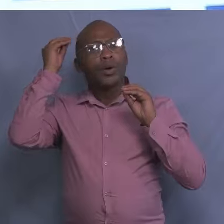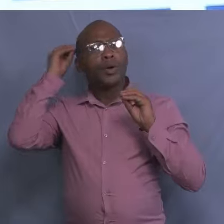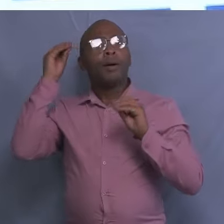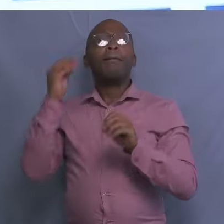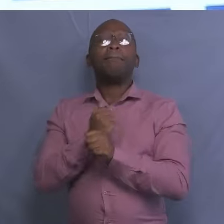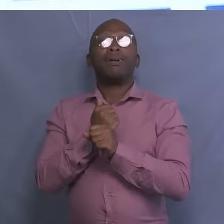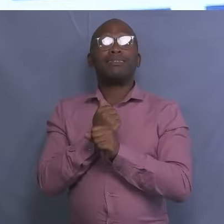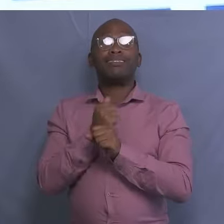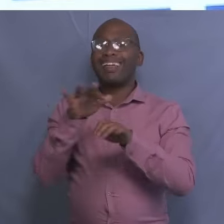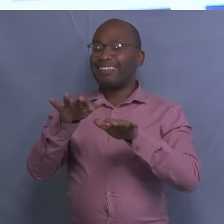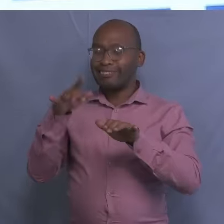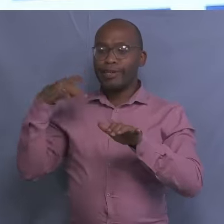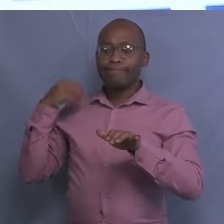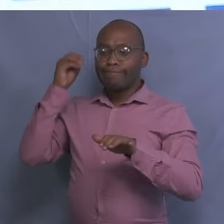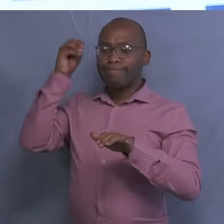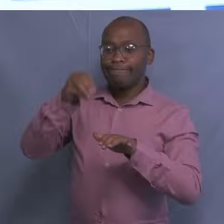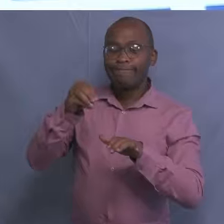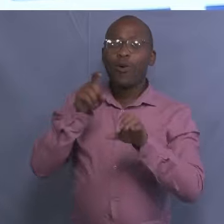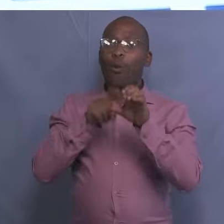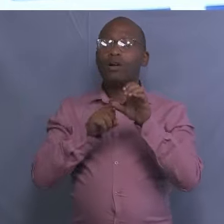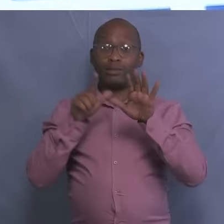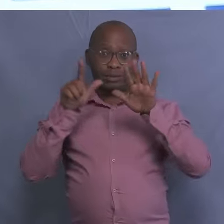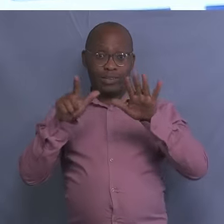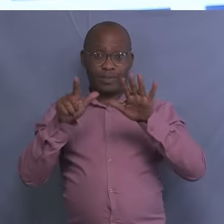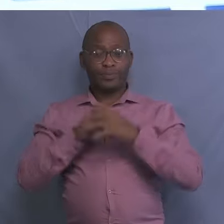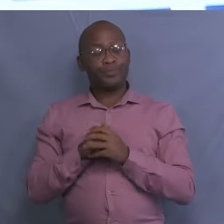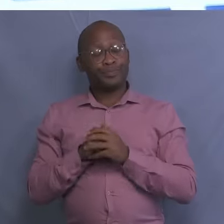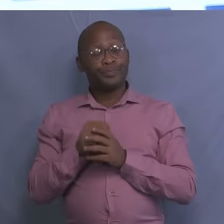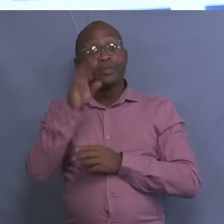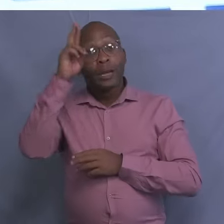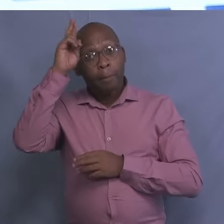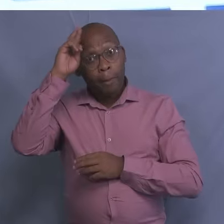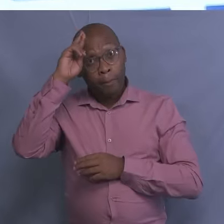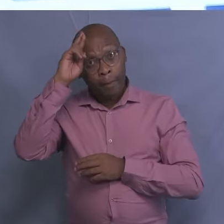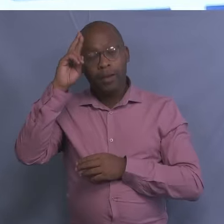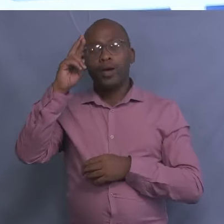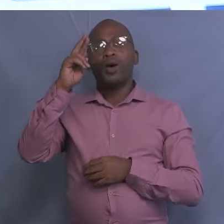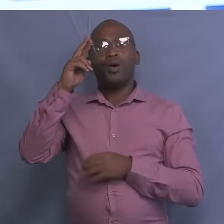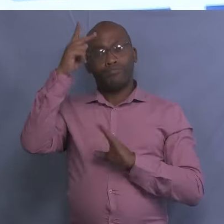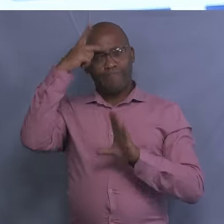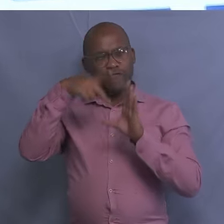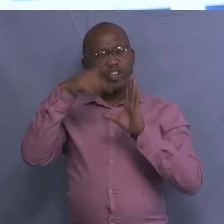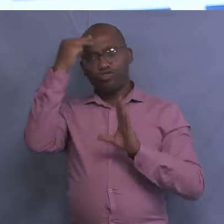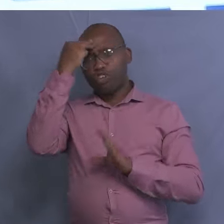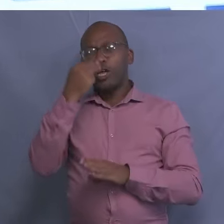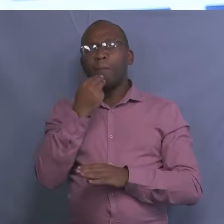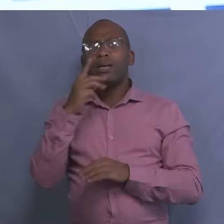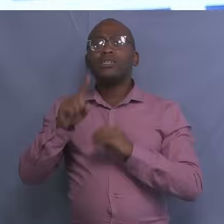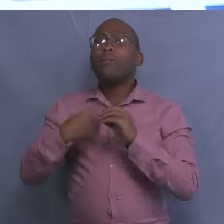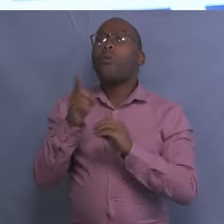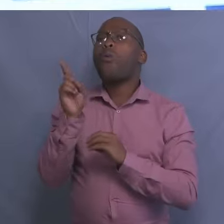your teachers. When it comes to a professional image, it is very important to be able to define